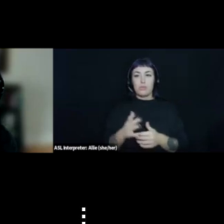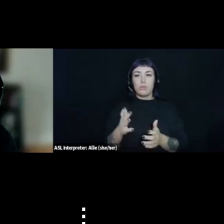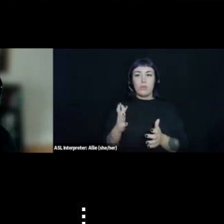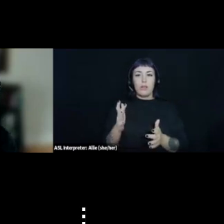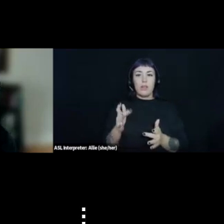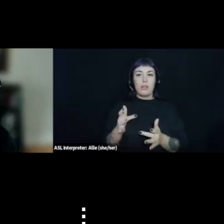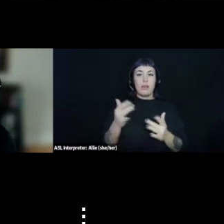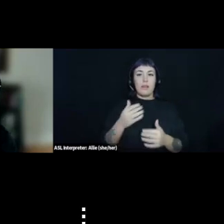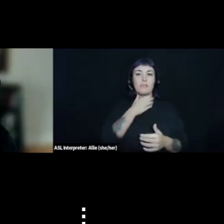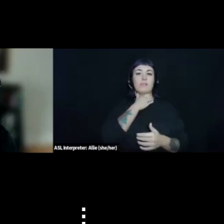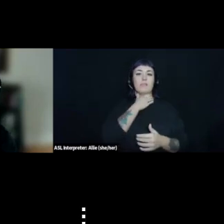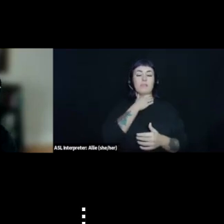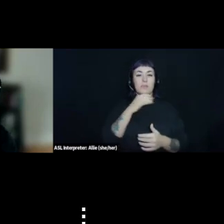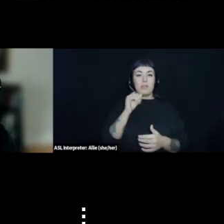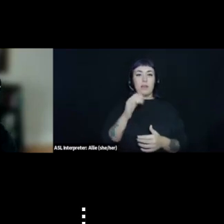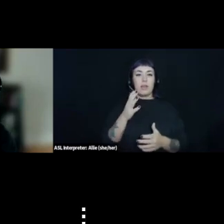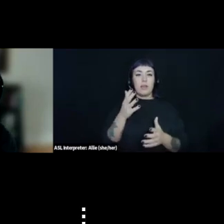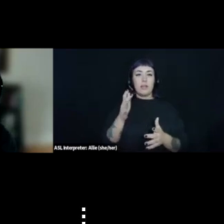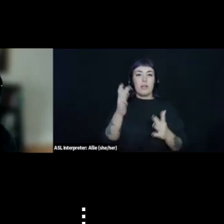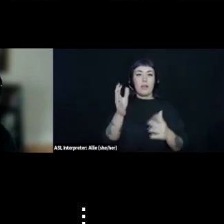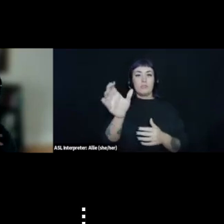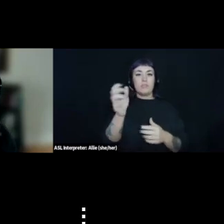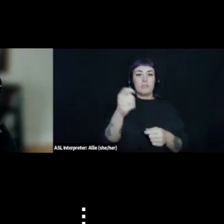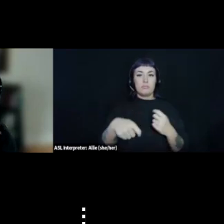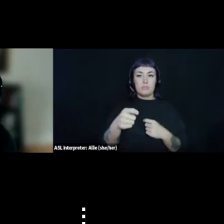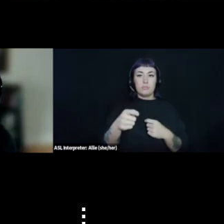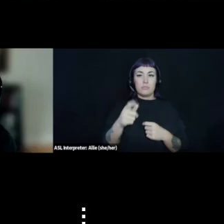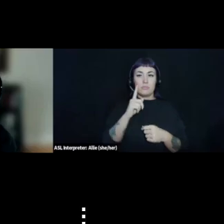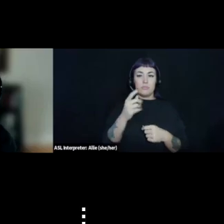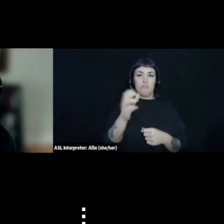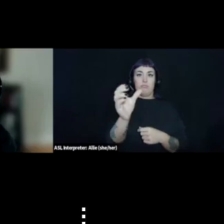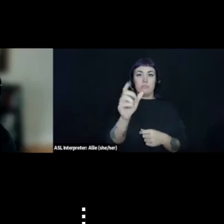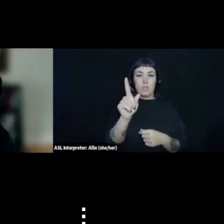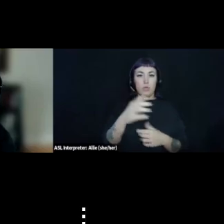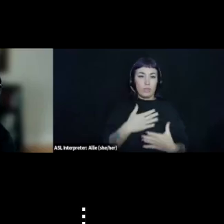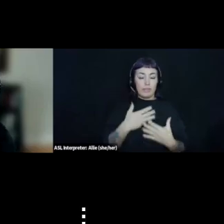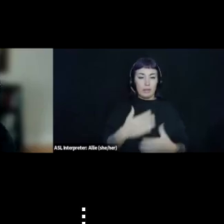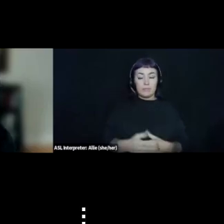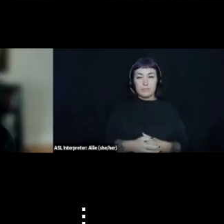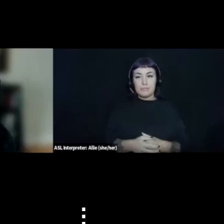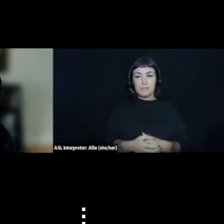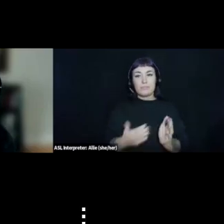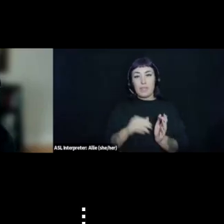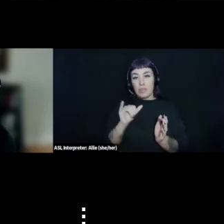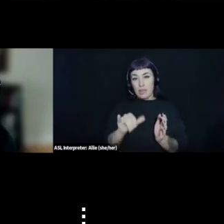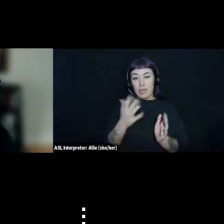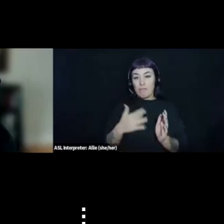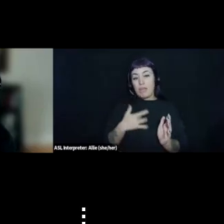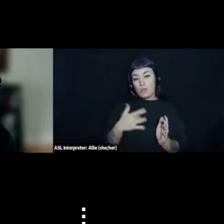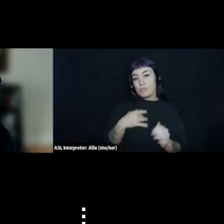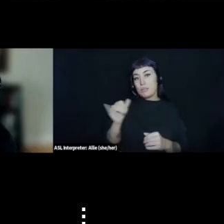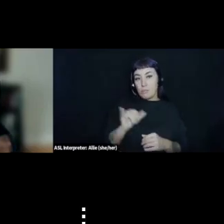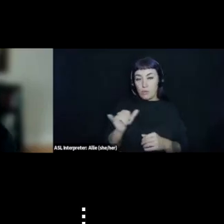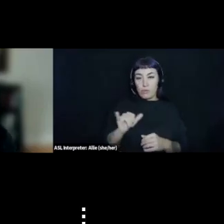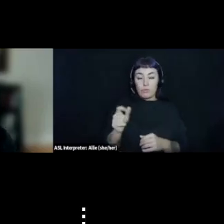your hand on someone's throat, just like resting it there rather than, constricting their breathing. Again, that can kind of feel